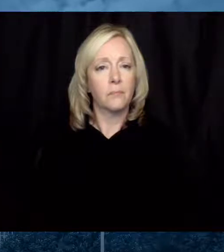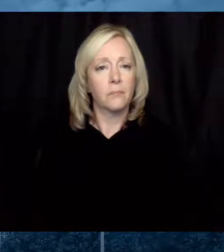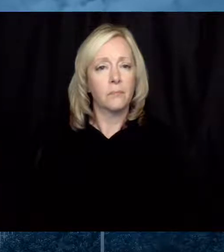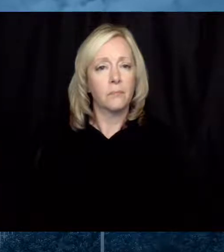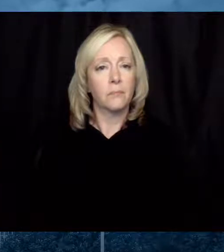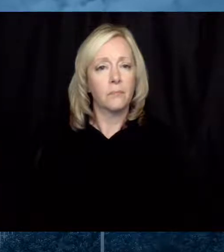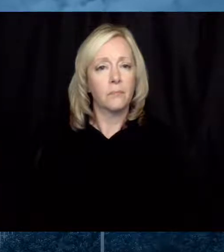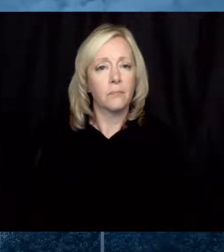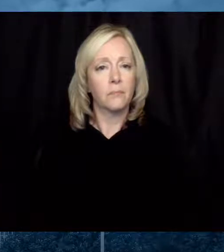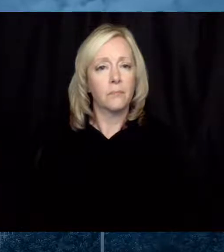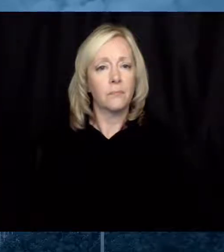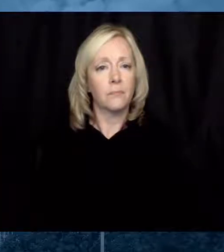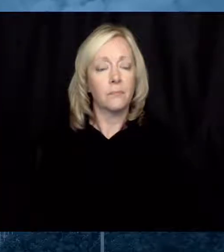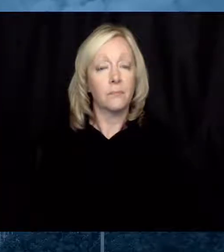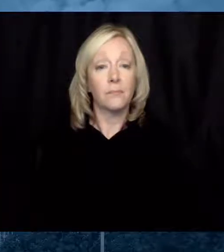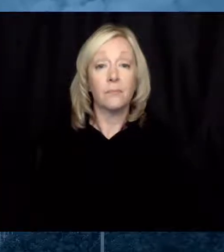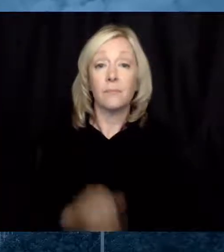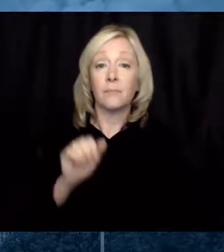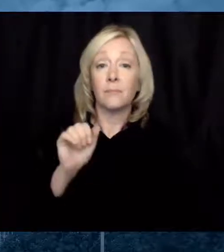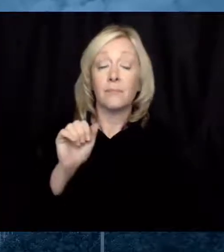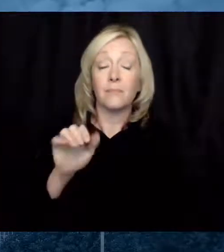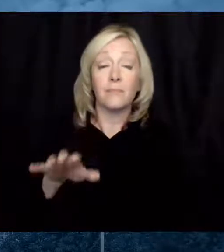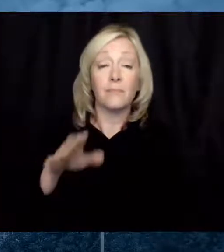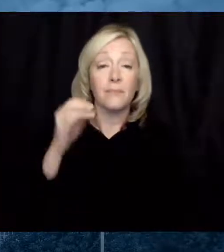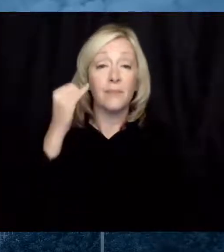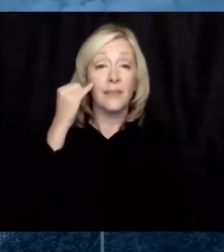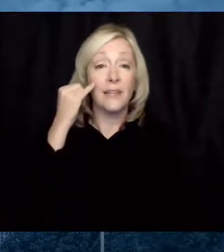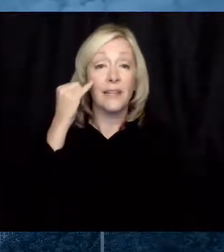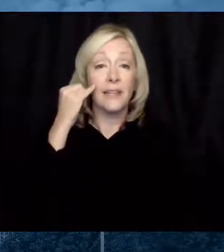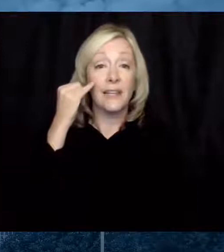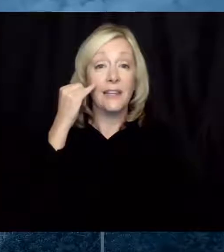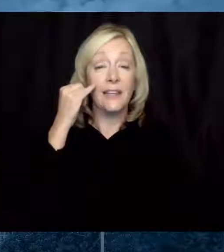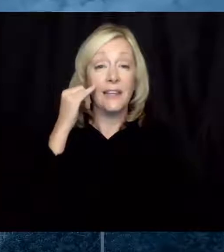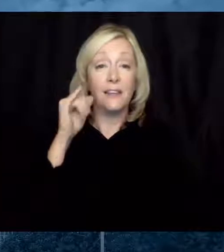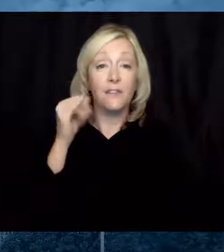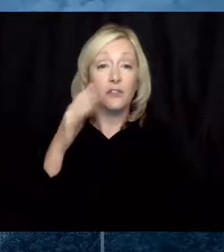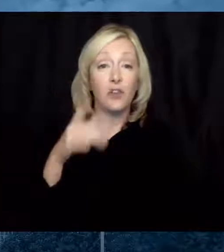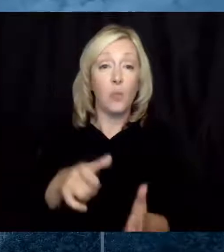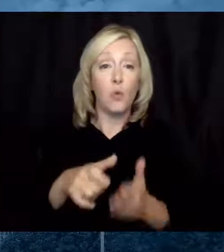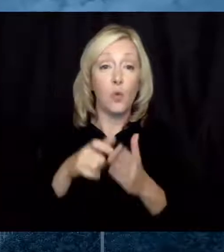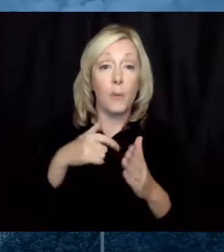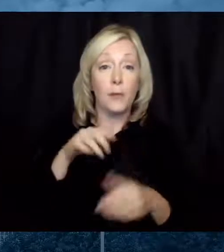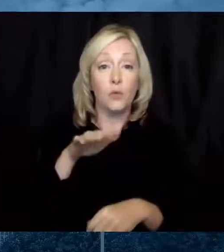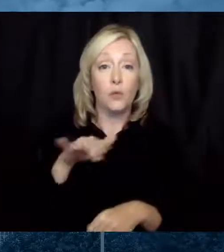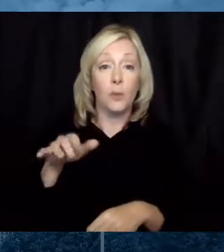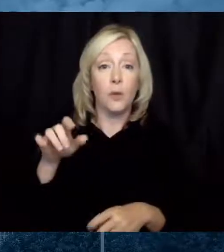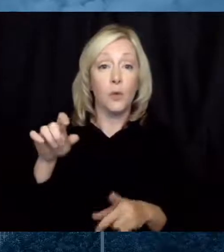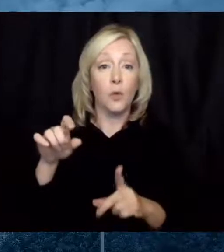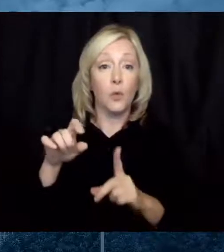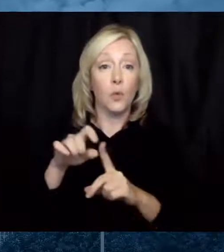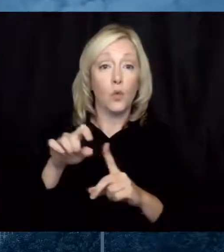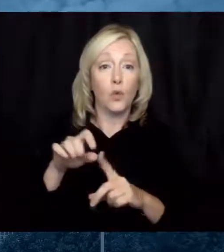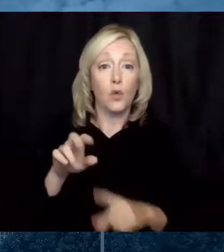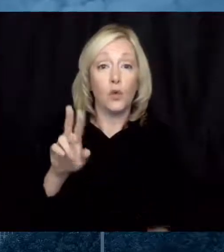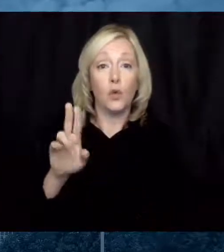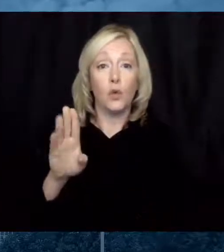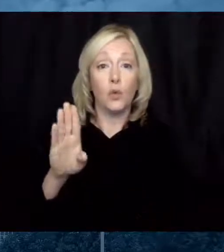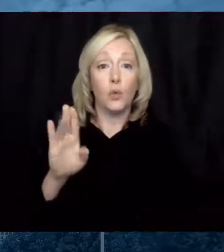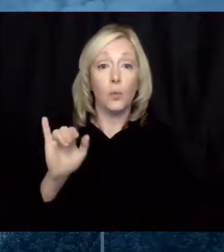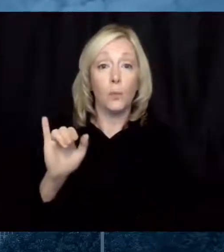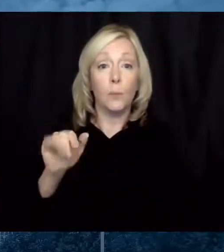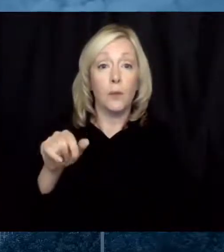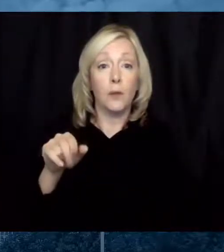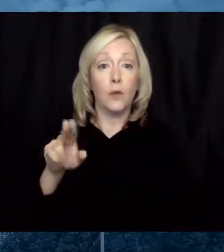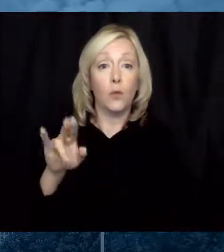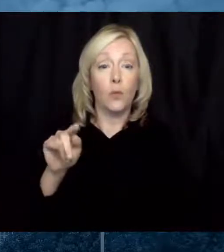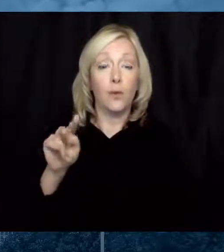If it was a job requirement to actually spell ubiquitous, I would have never gotten the job that I have. In fact, I think the